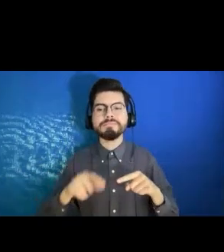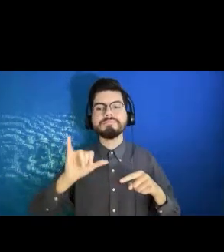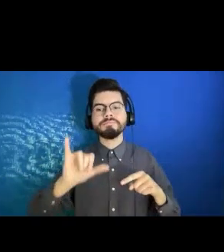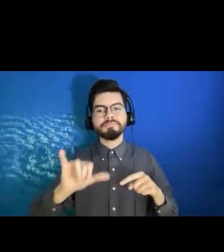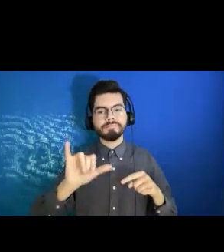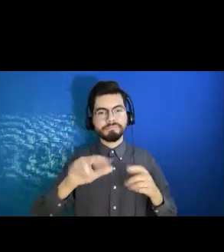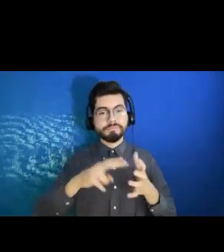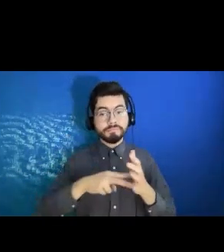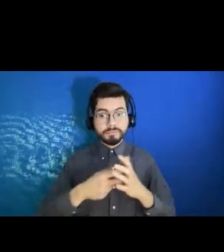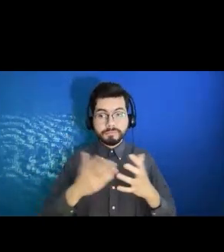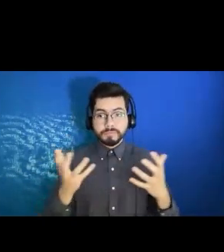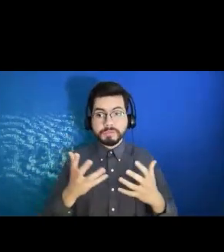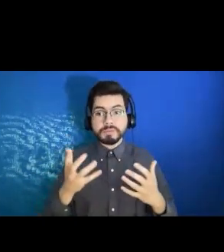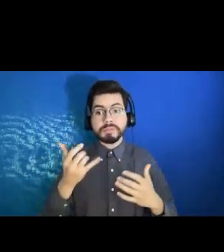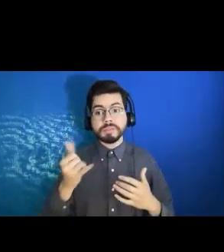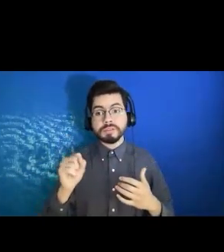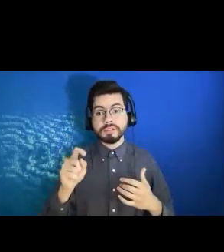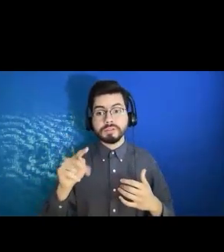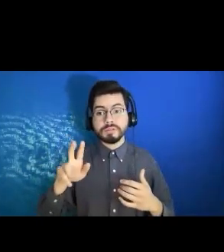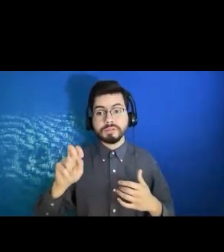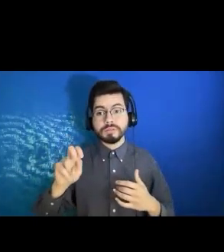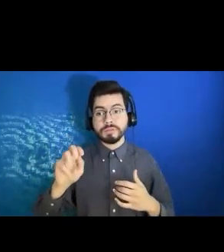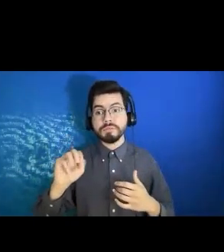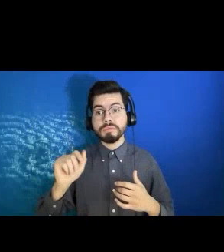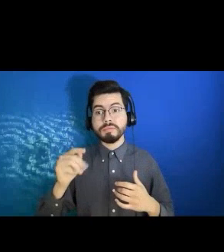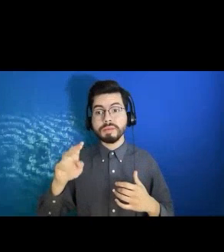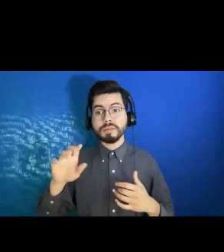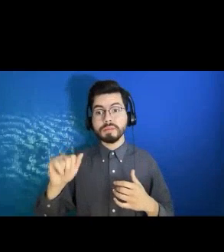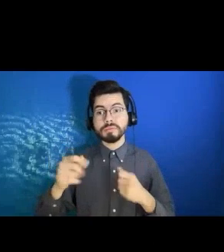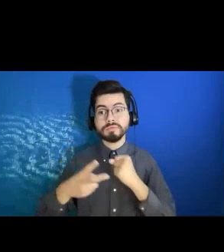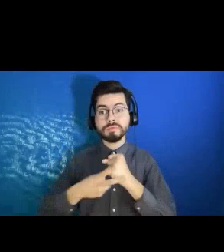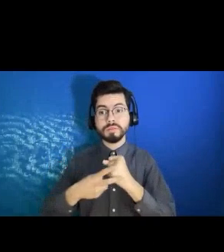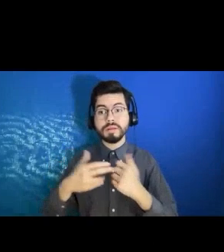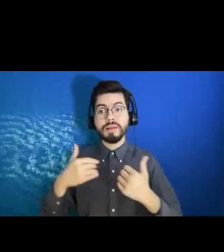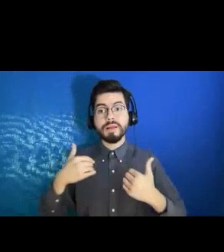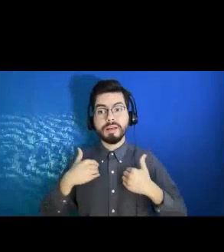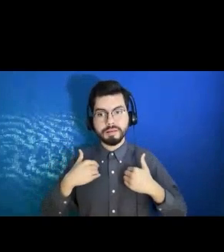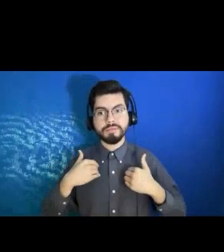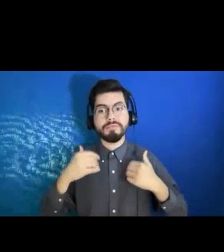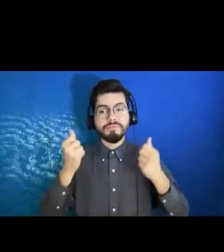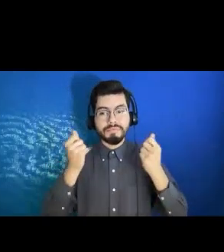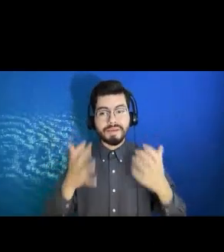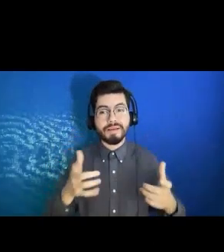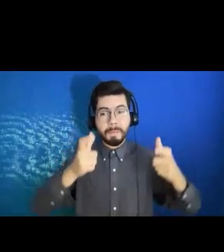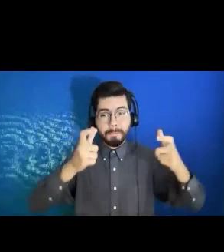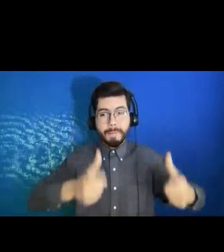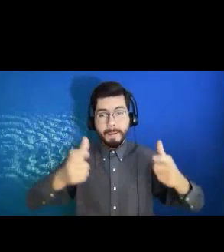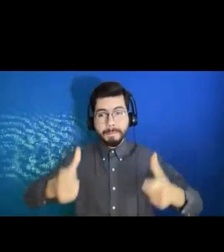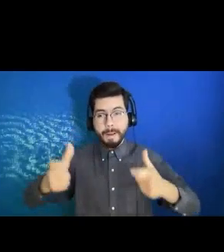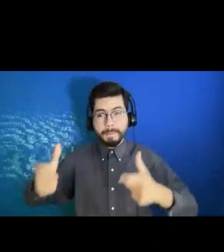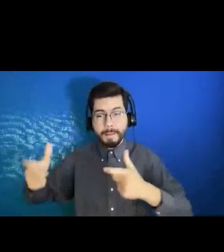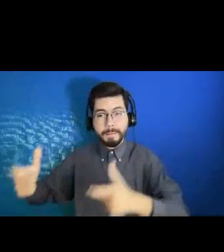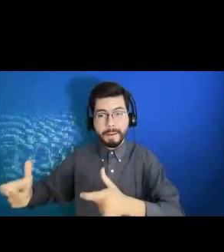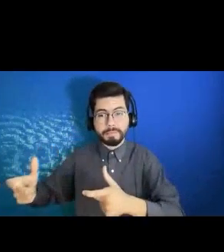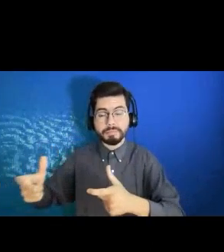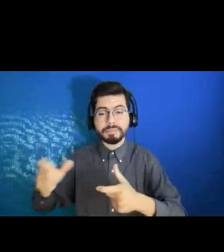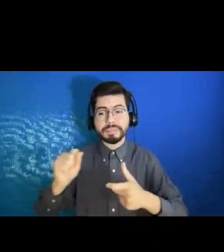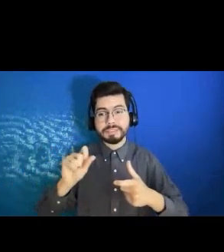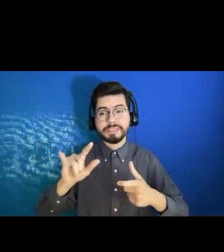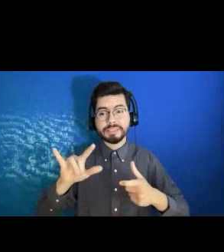the Yellowstone magma reservoir has a bunch of horizontally spaced sills. And this is just a difference of